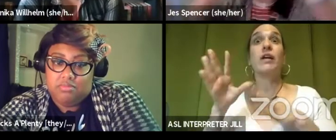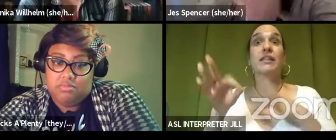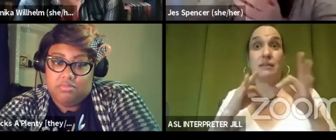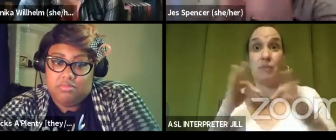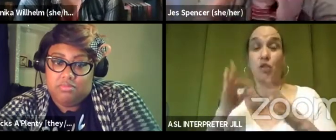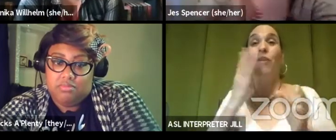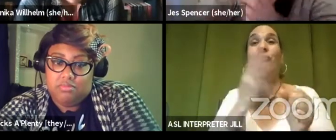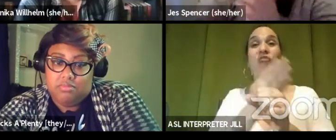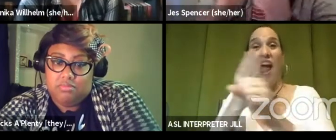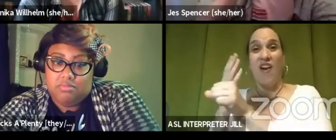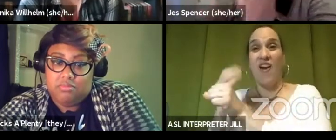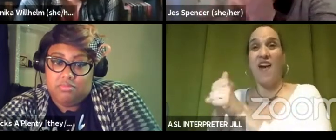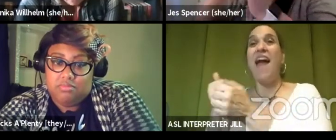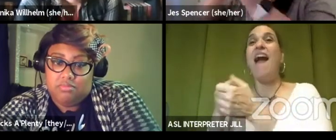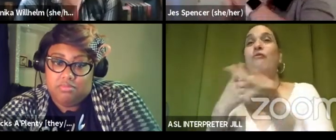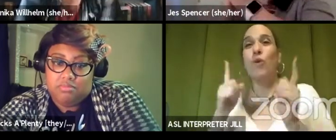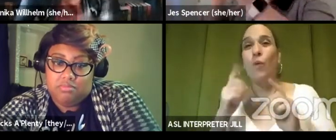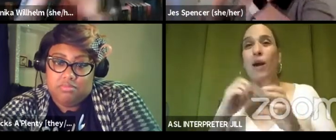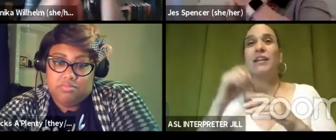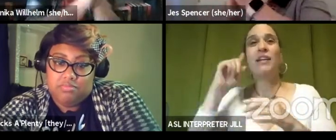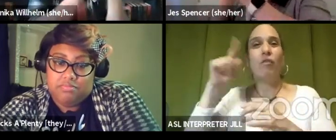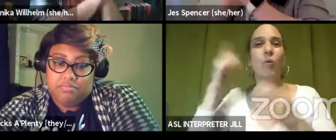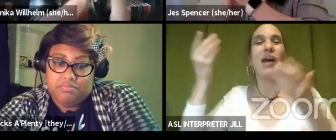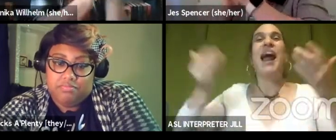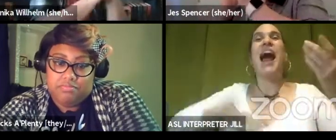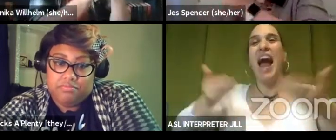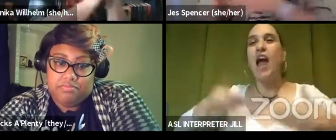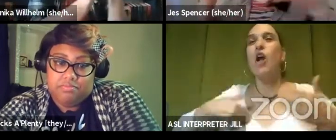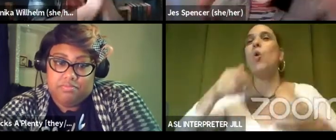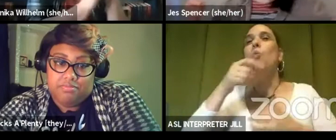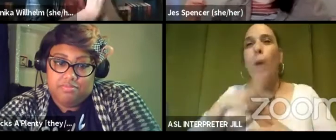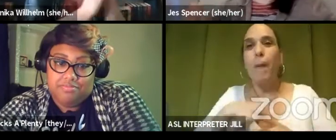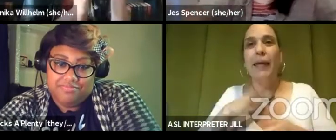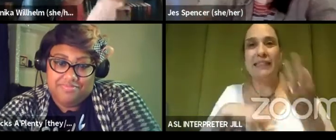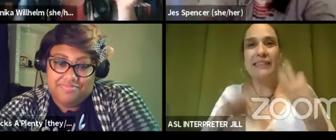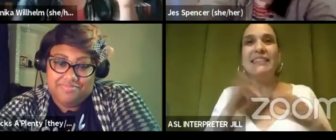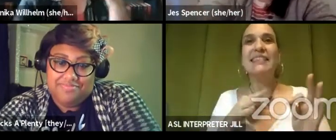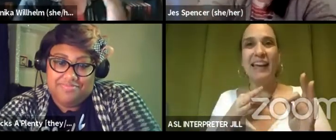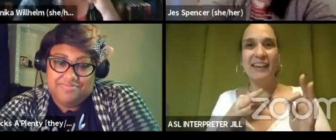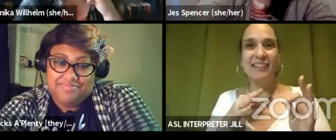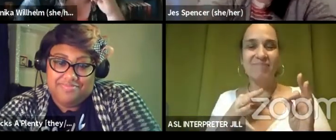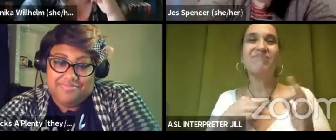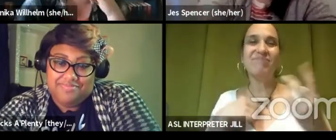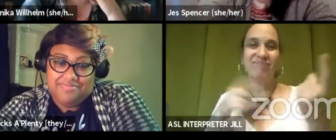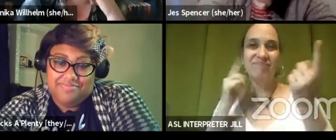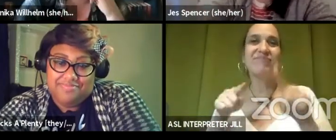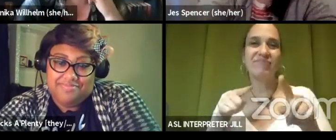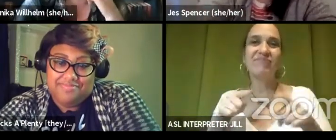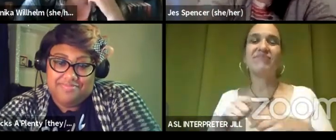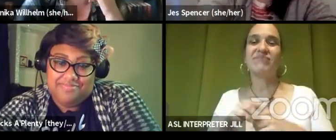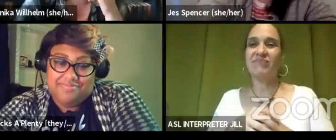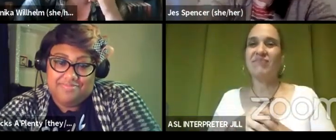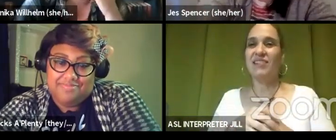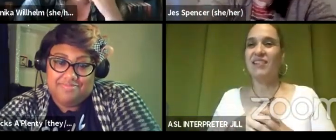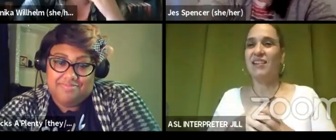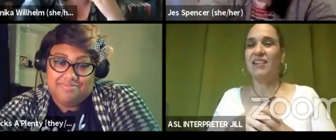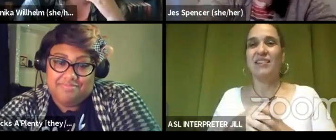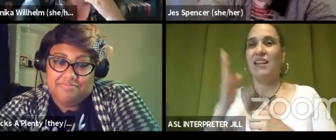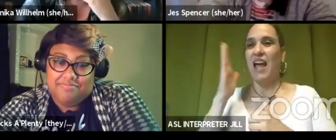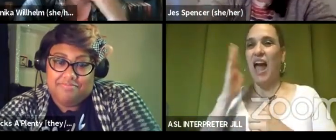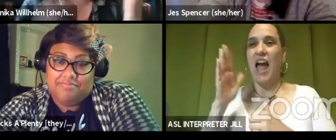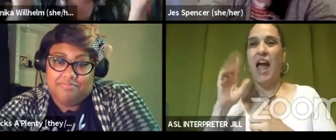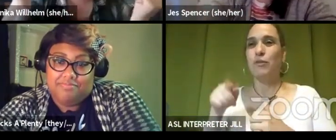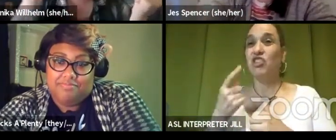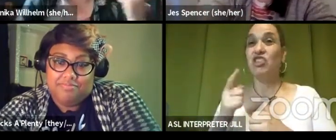government and hire women in every position. That's what she would do. And that's what I say. I would take my Thanos glove and just